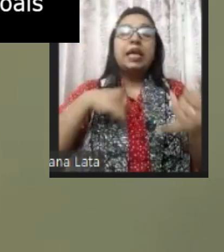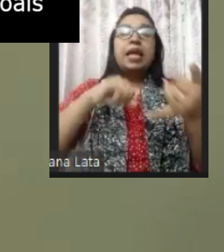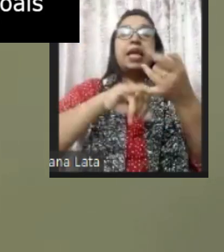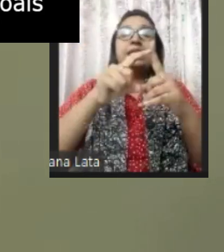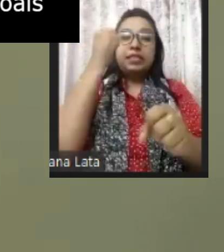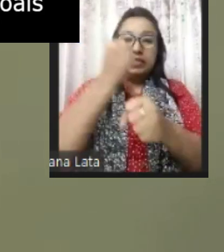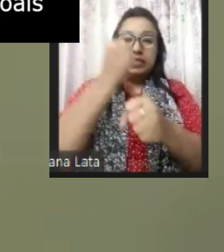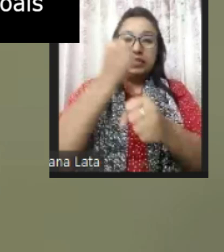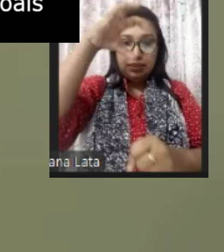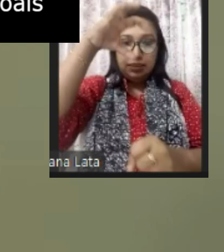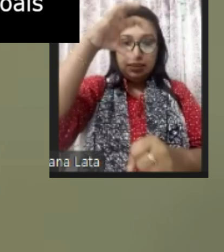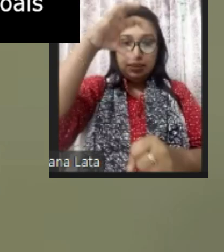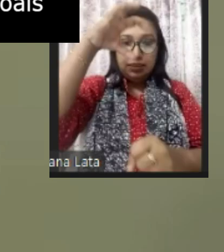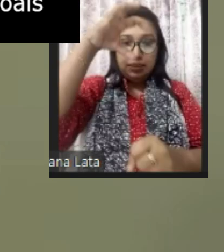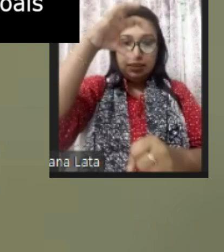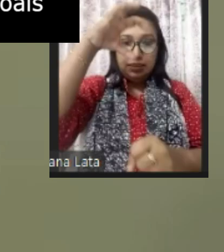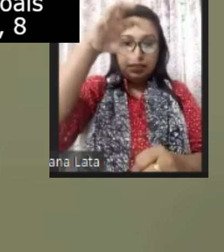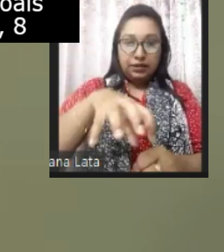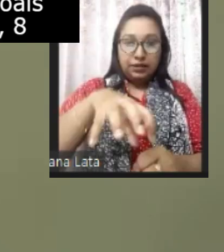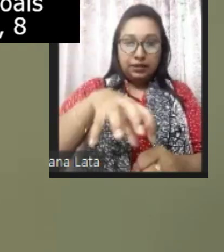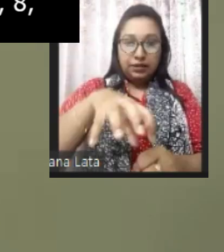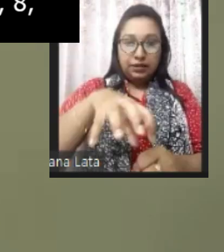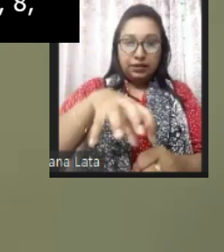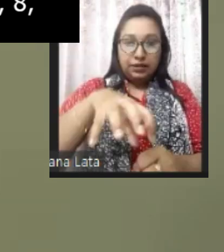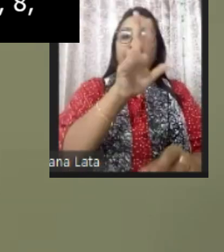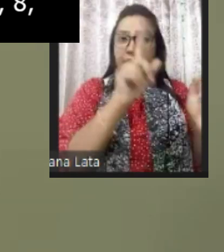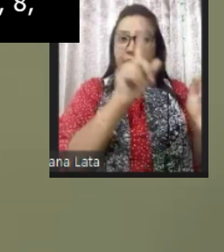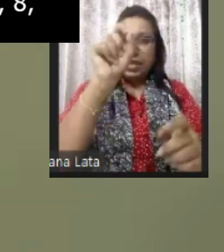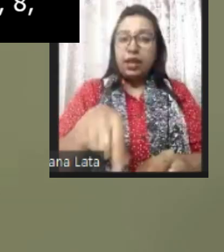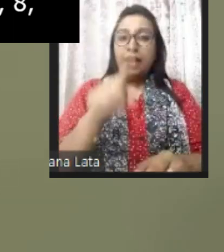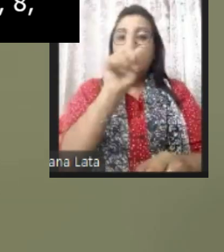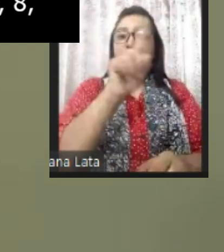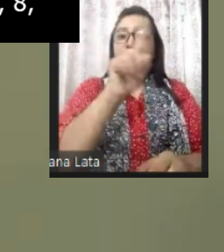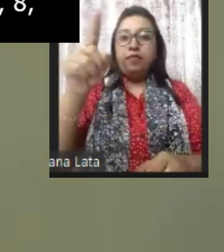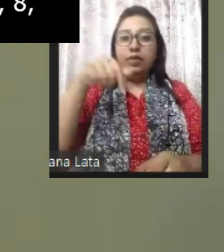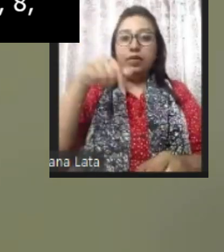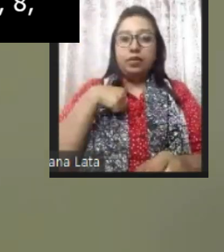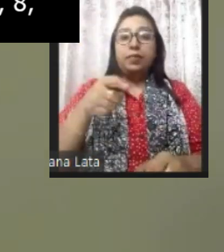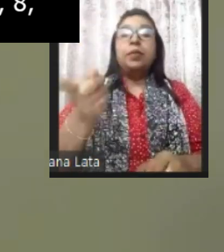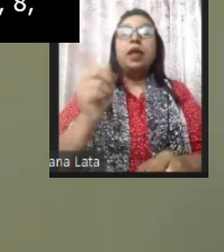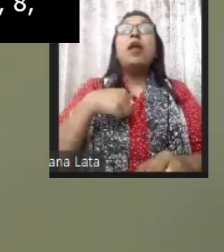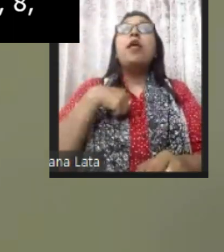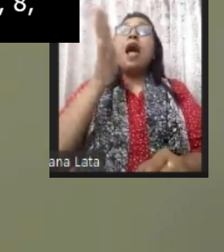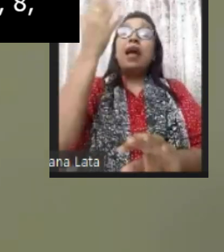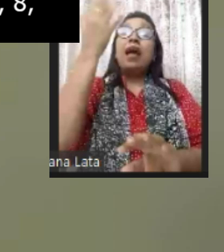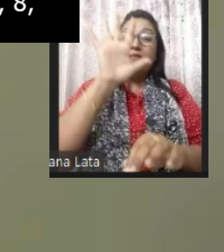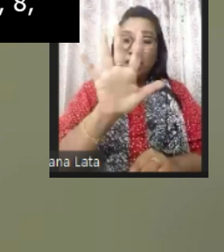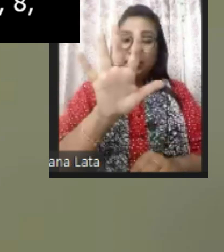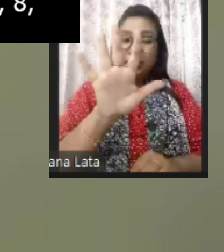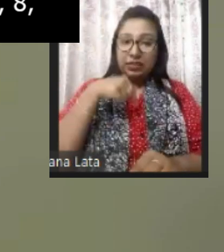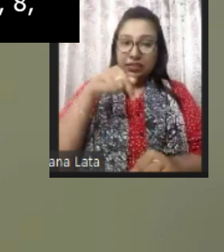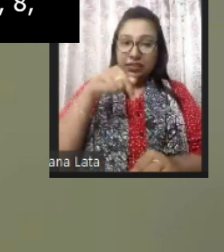4, 8, 10, and 11. And also the 5th goal, which is the 17 in terms of